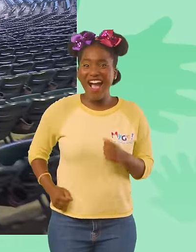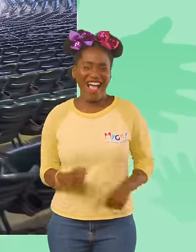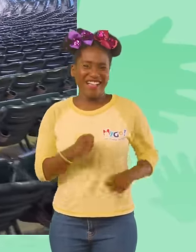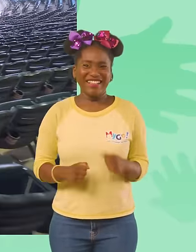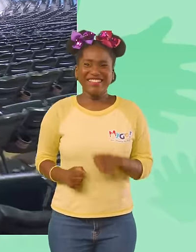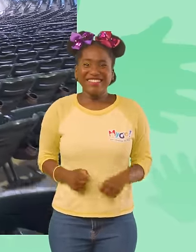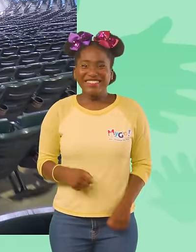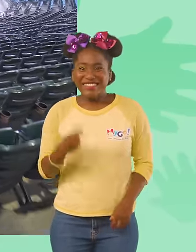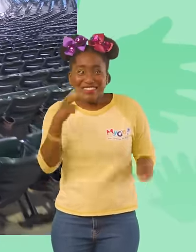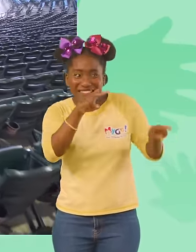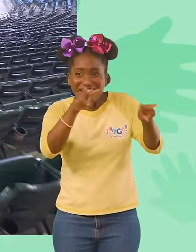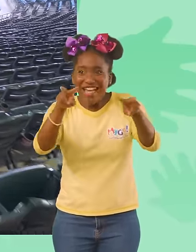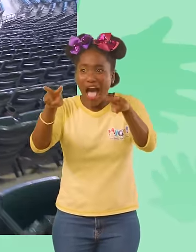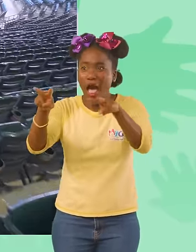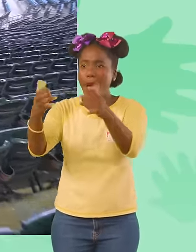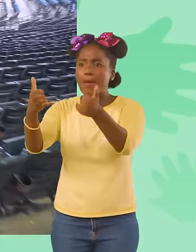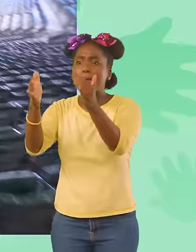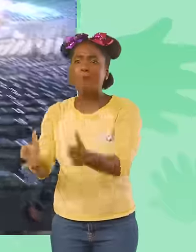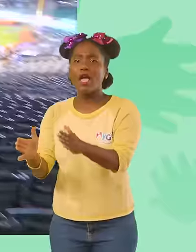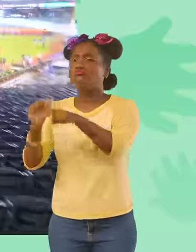Whoa! Whoa, check it out! They're warming up!